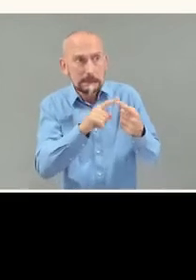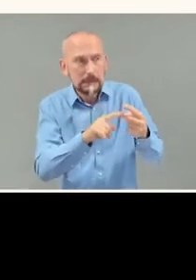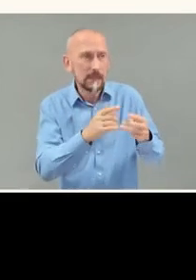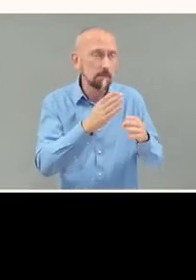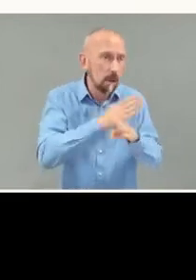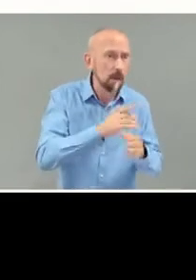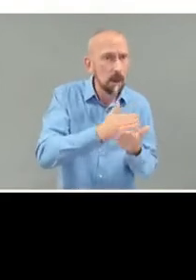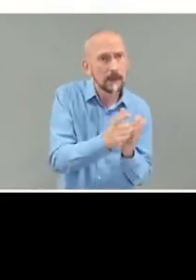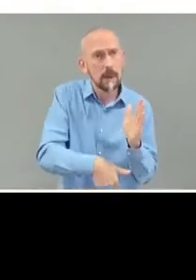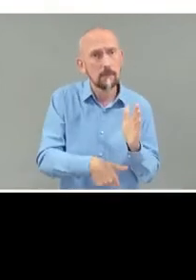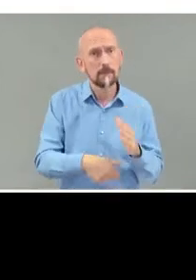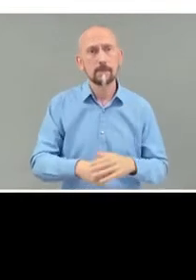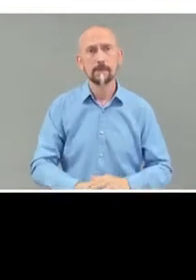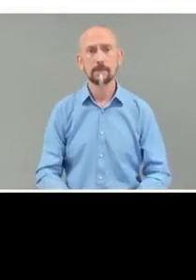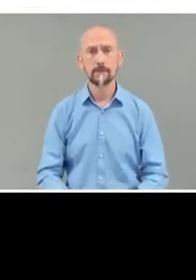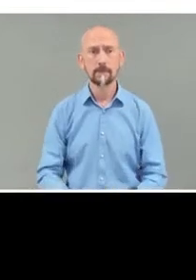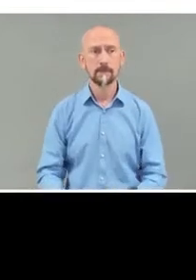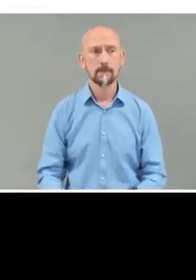process.